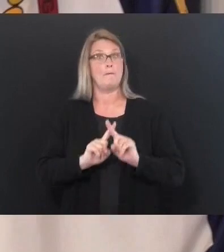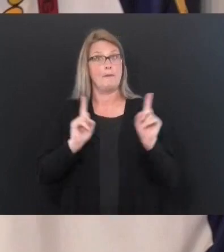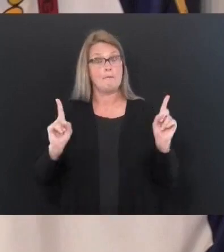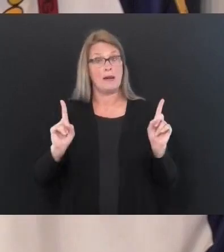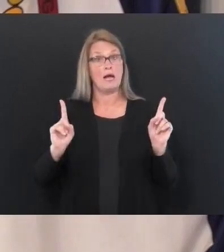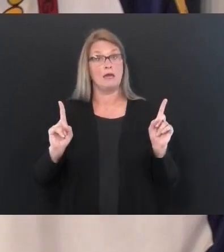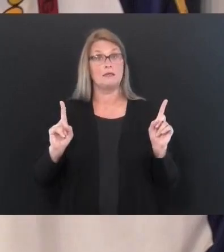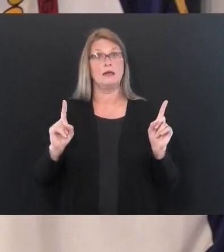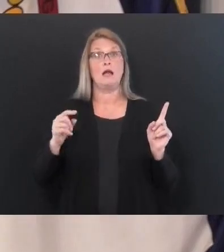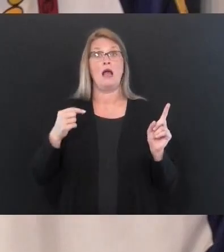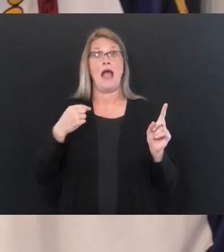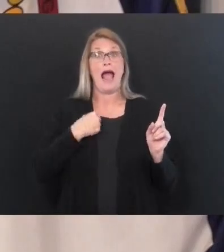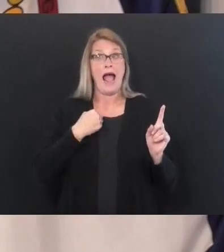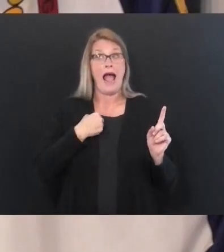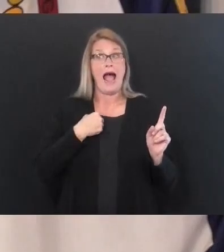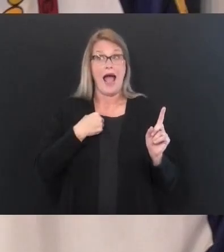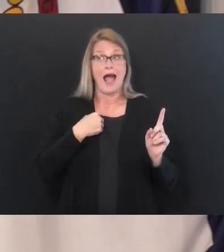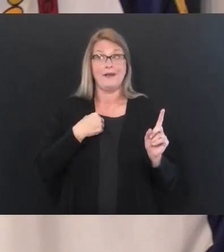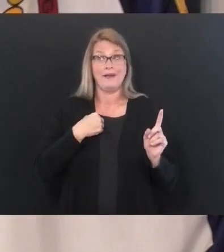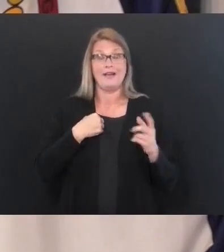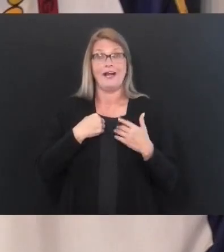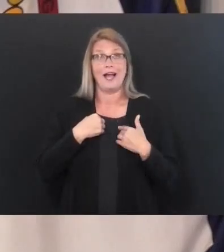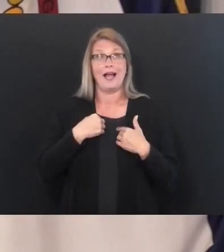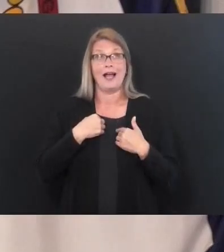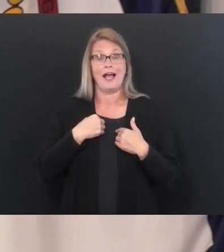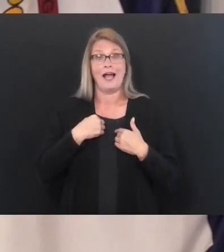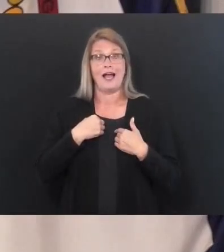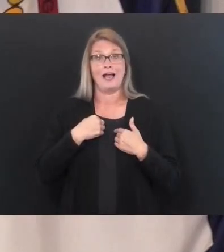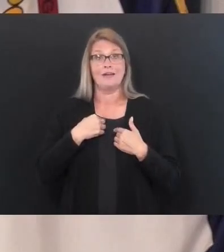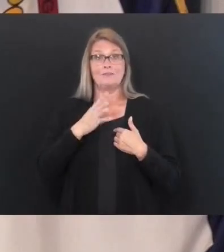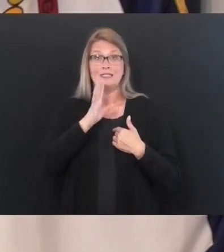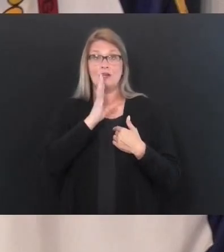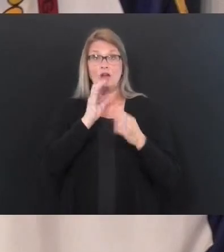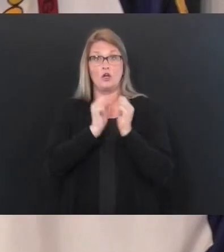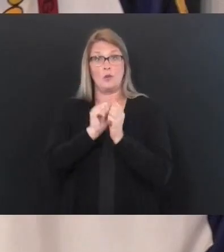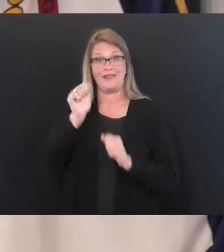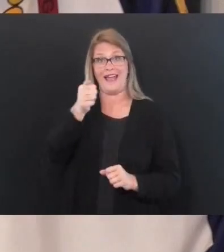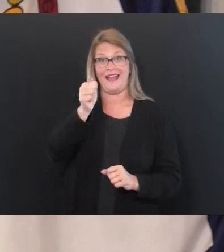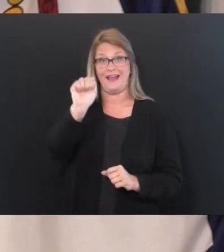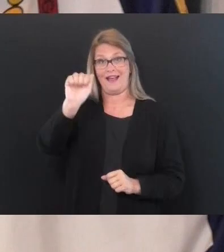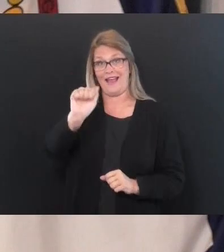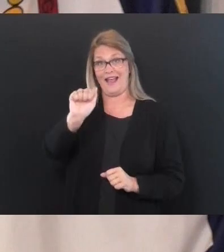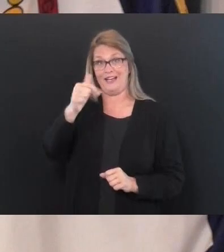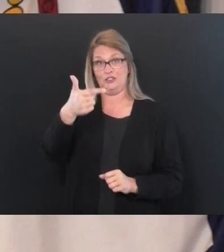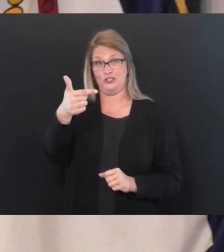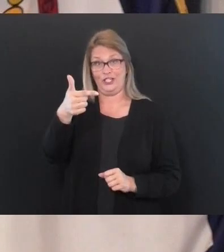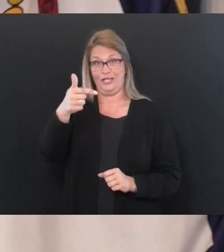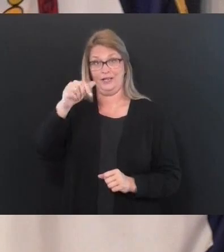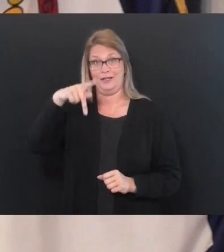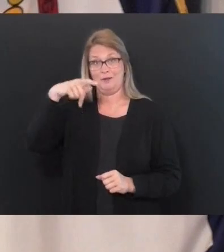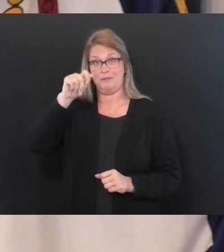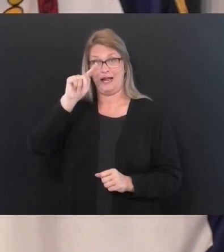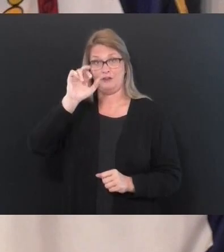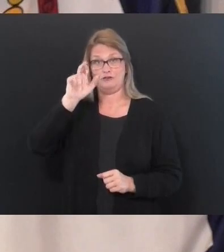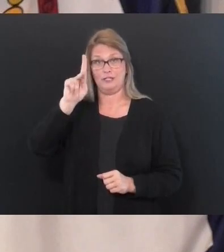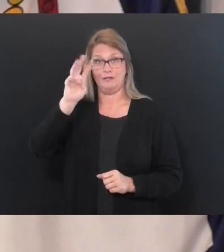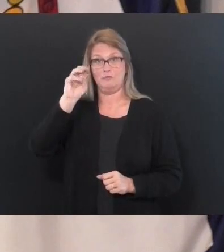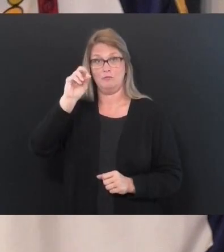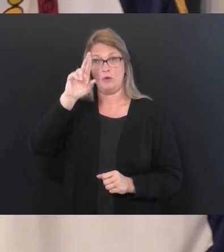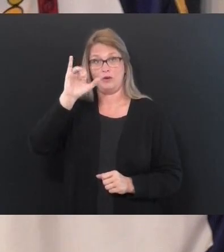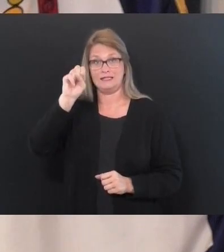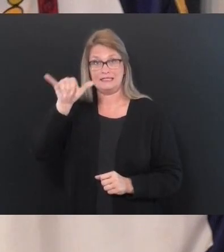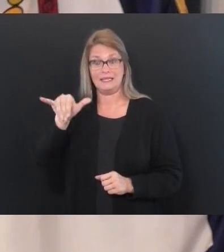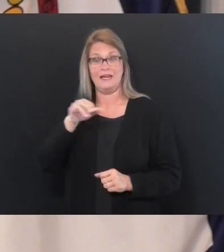I've even gone to the point in time with, broaching it with our Attorney General. I had some conversations yesterday with